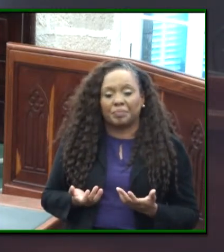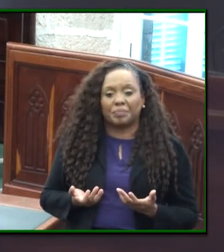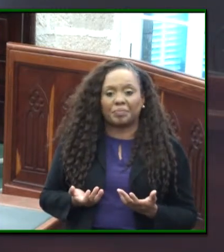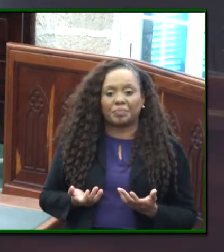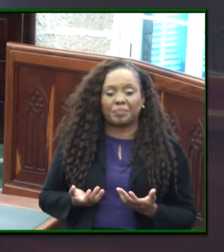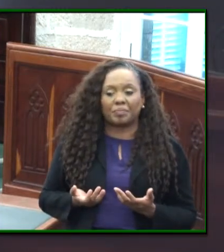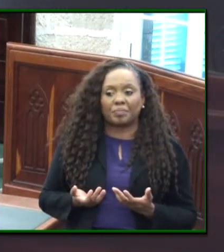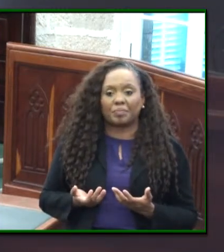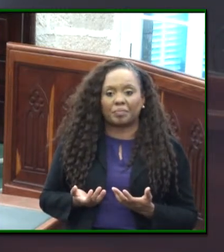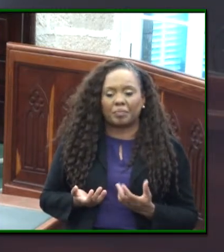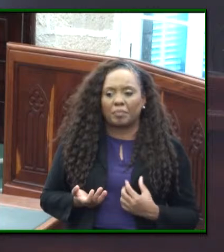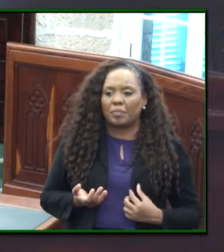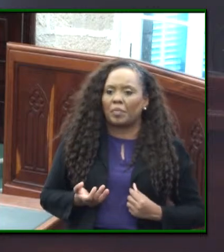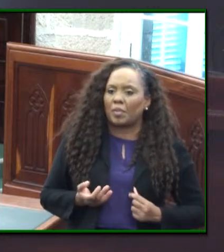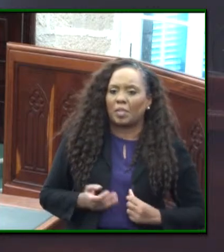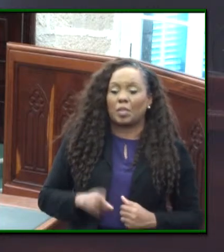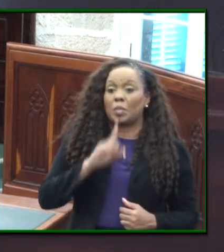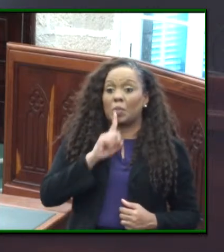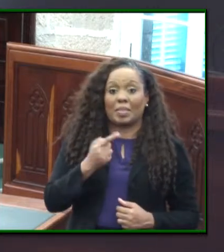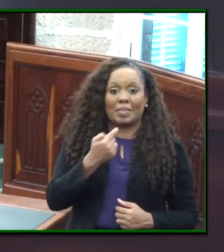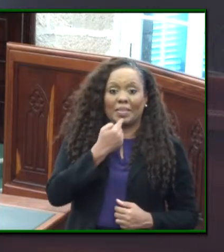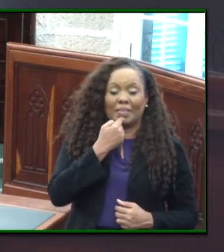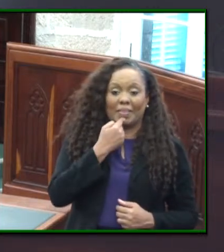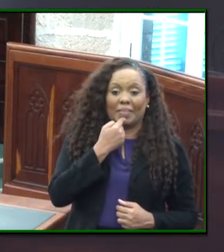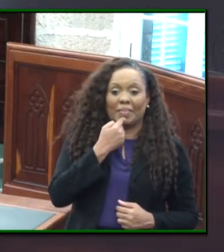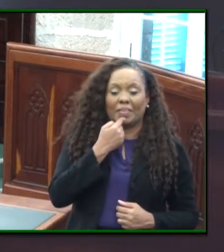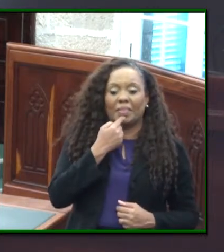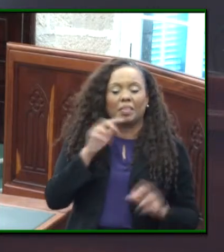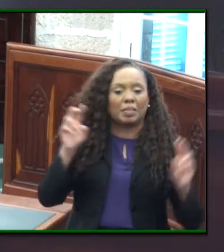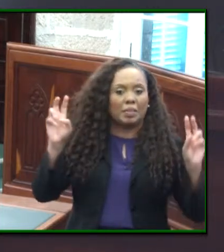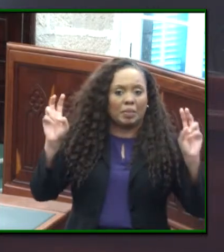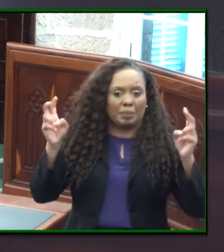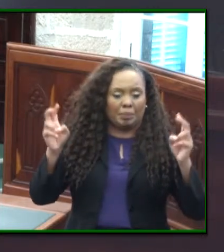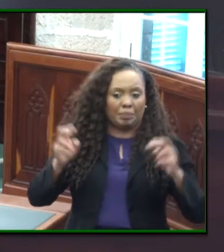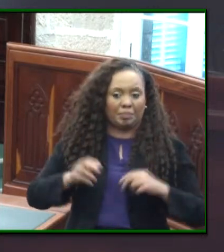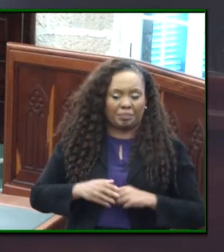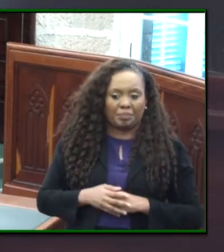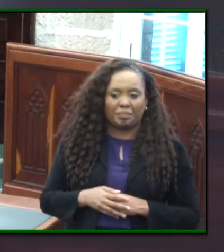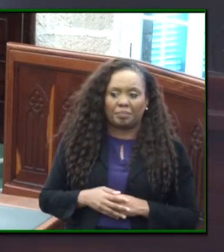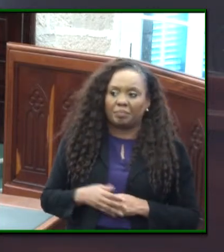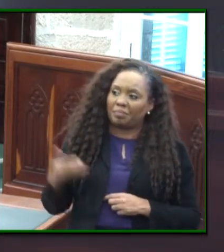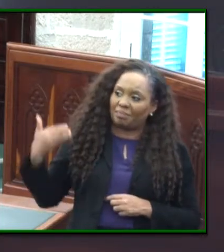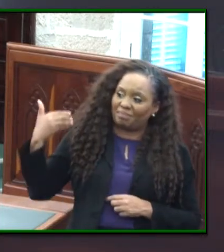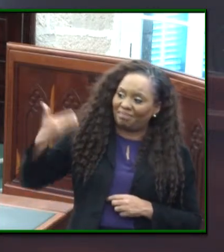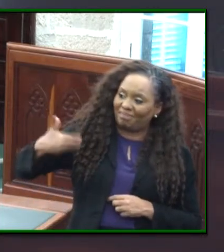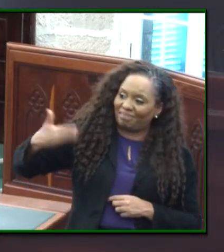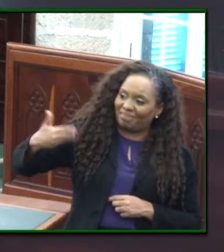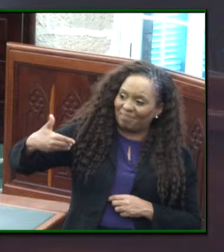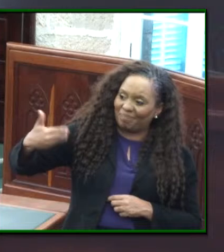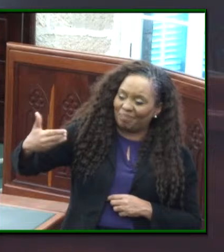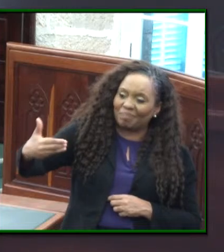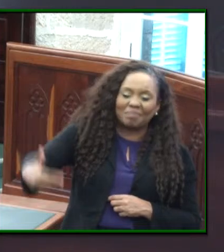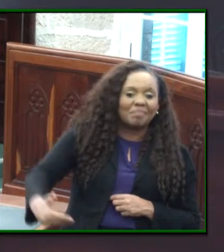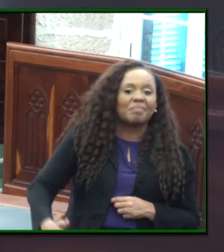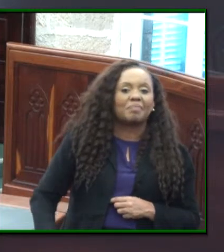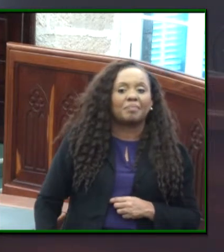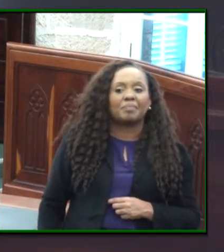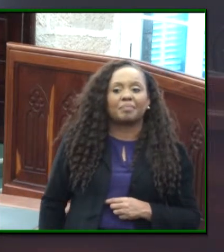take very seriously, I must say. And over time, we have